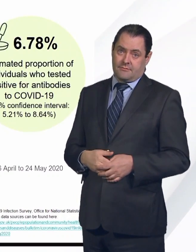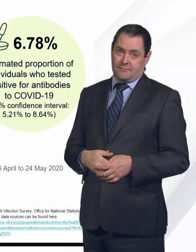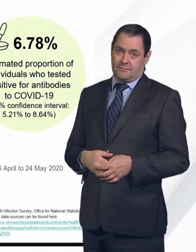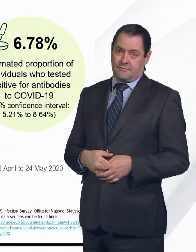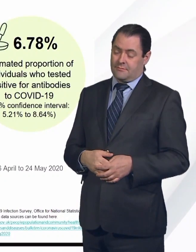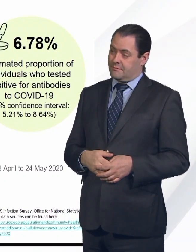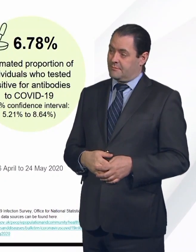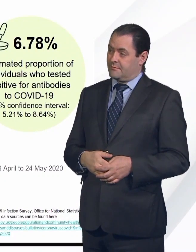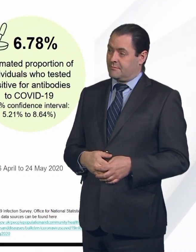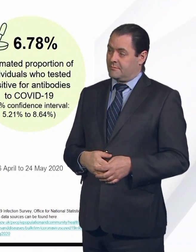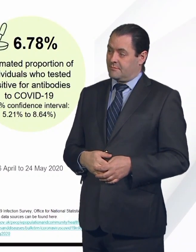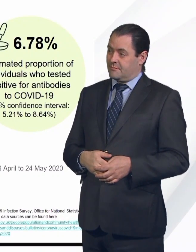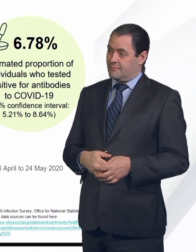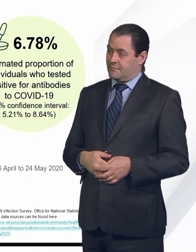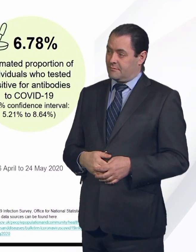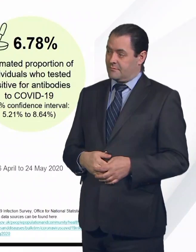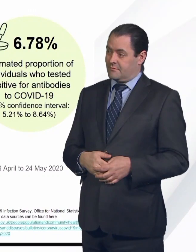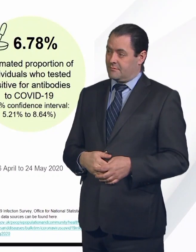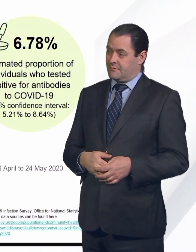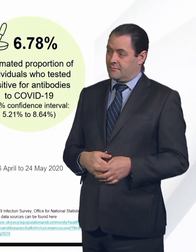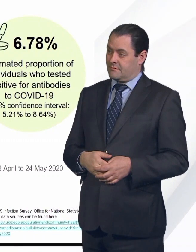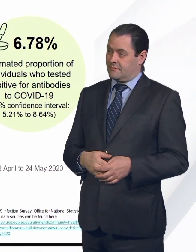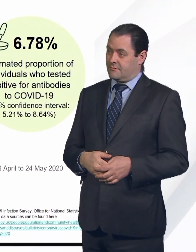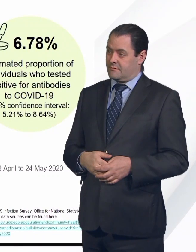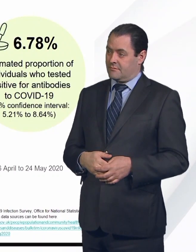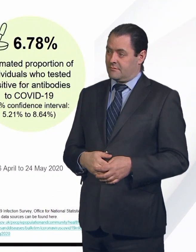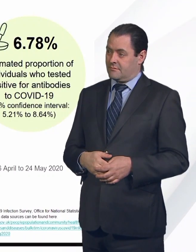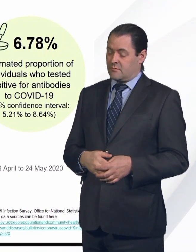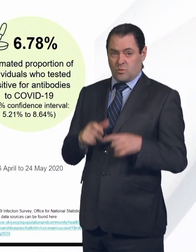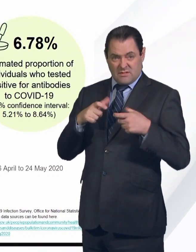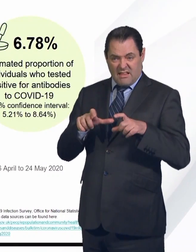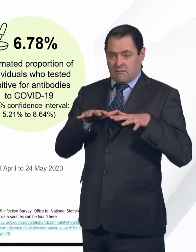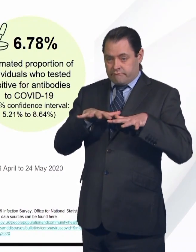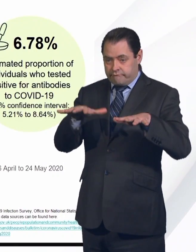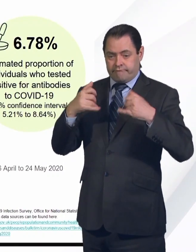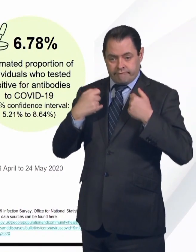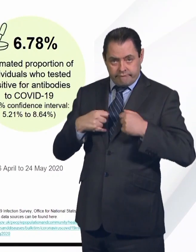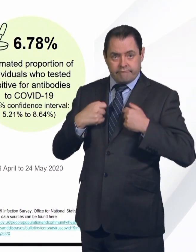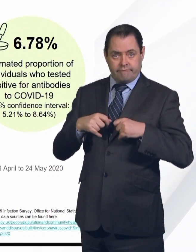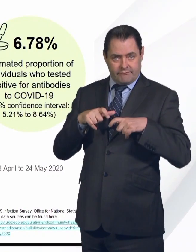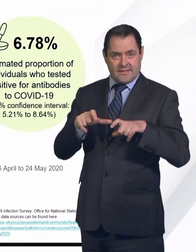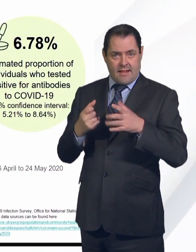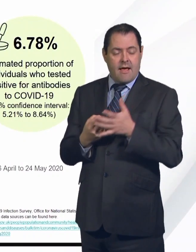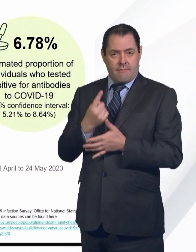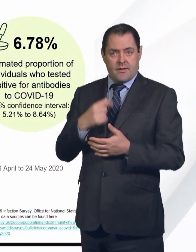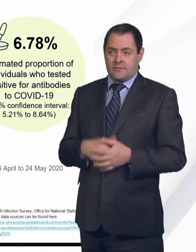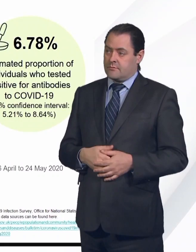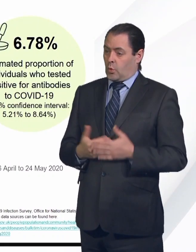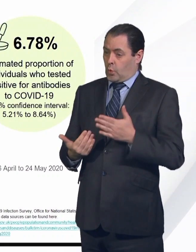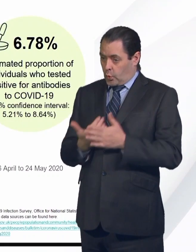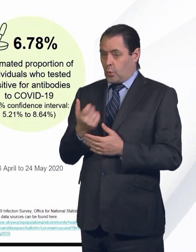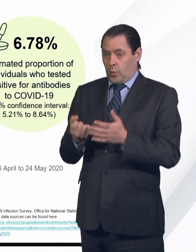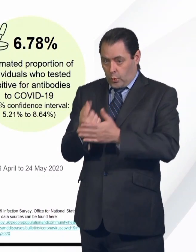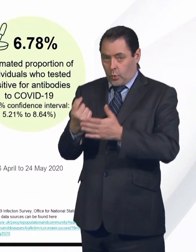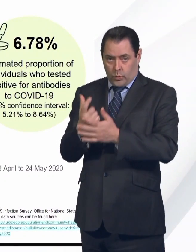remembering that we still have a significant burden of infection. We are still seeing new infections